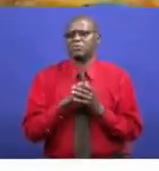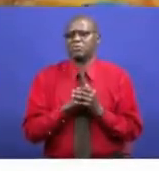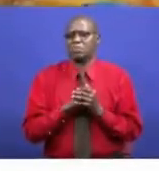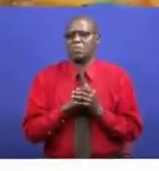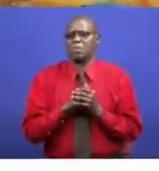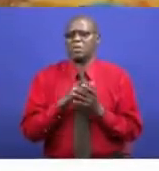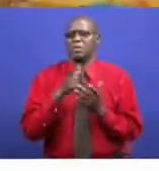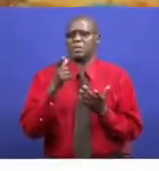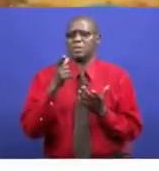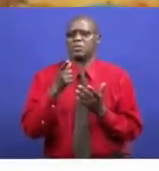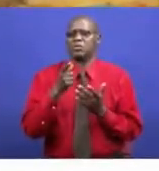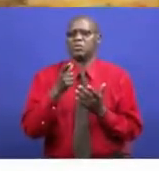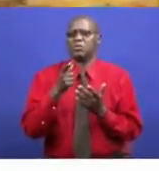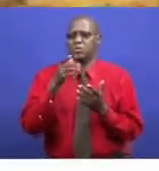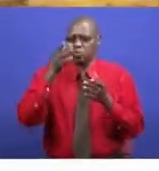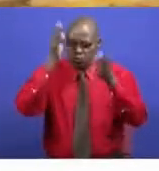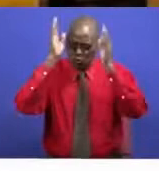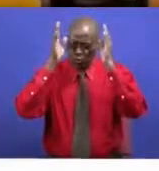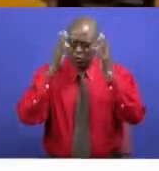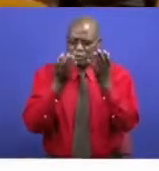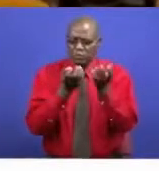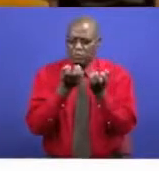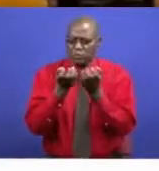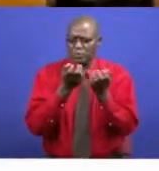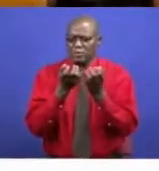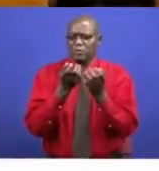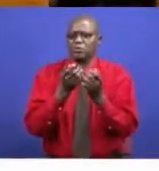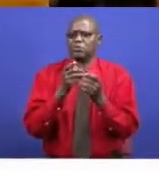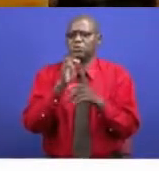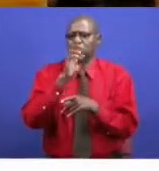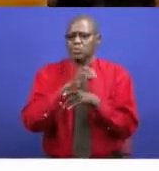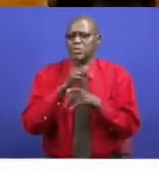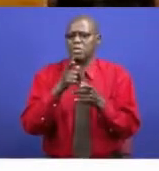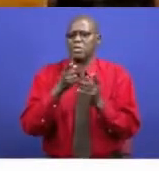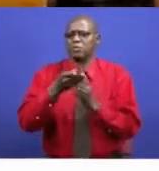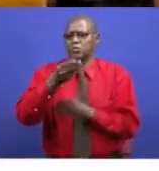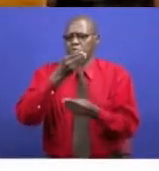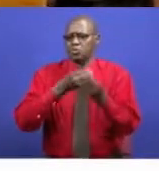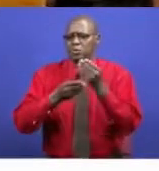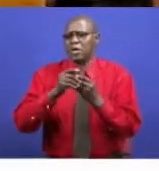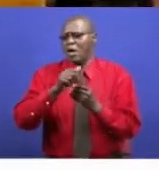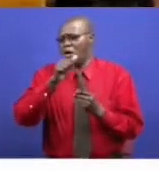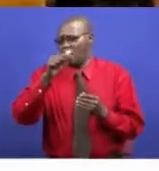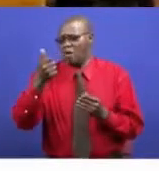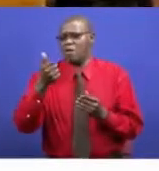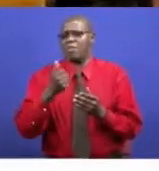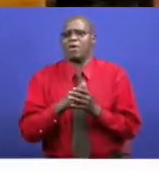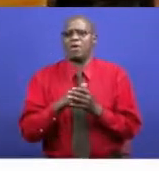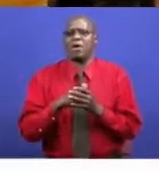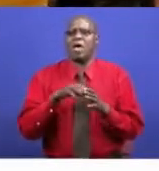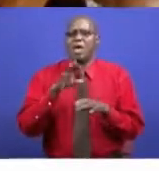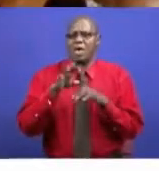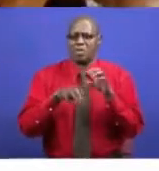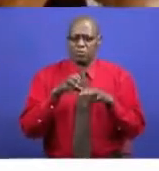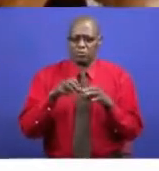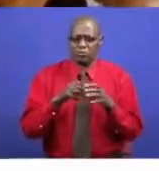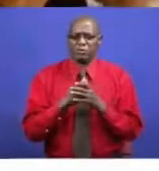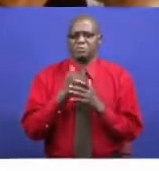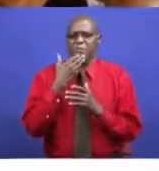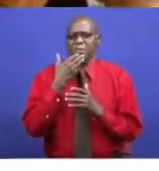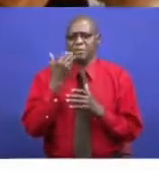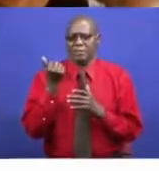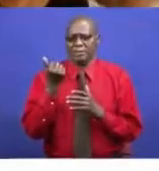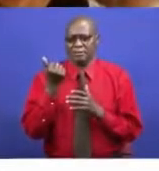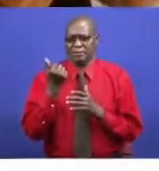in the donkey trade to use current infrastructure to trade in other livestock and animals instead. Tanzania's